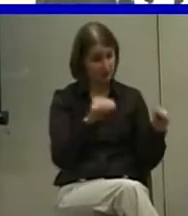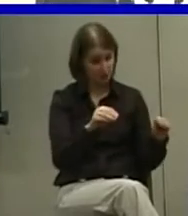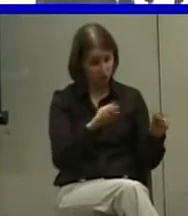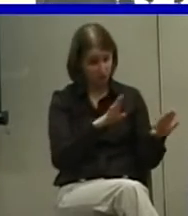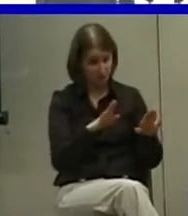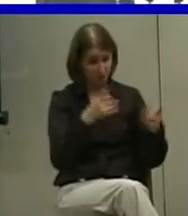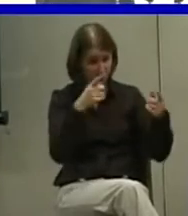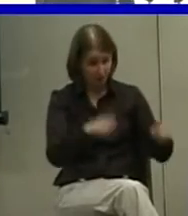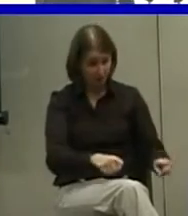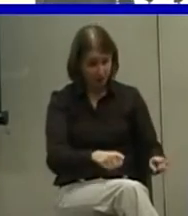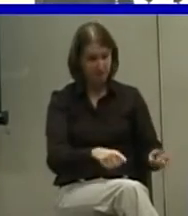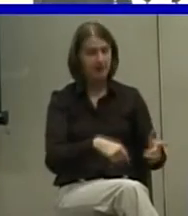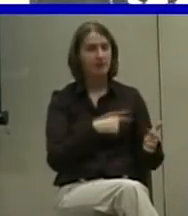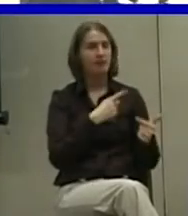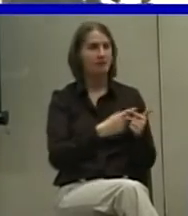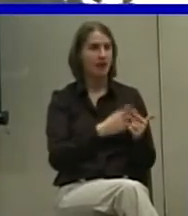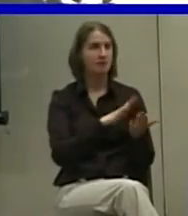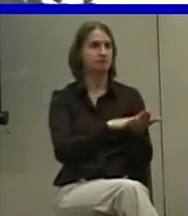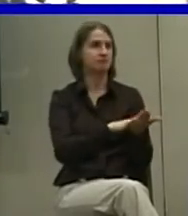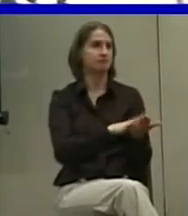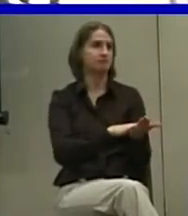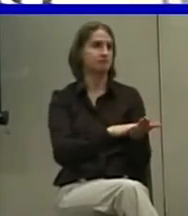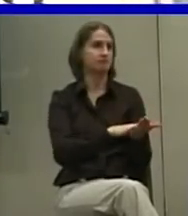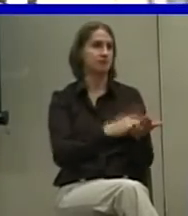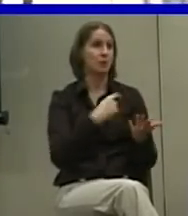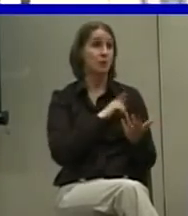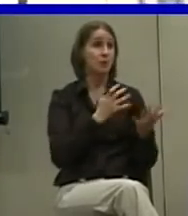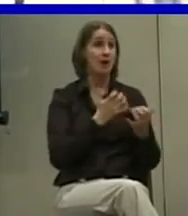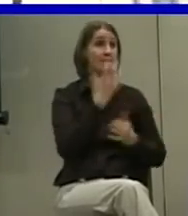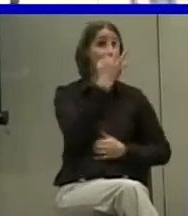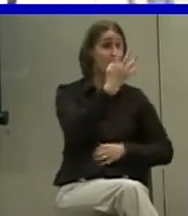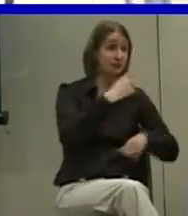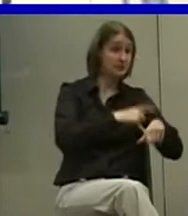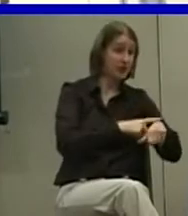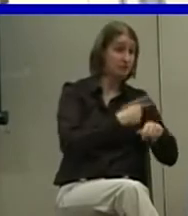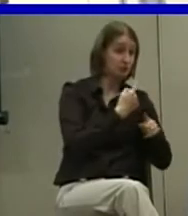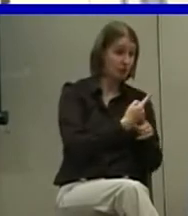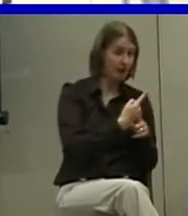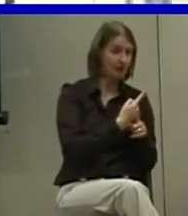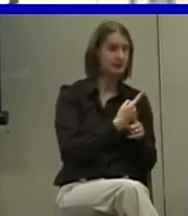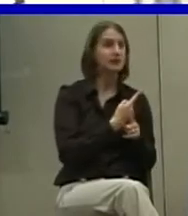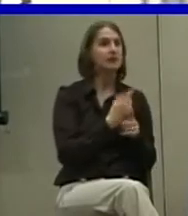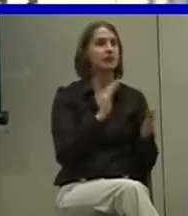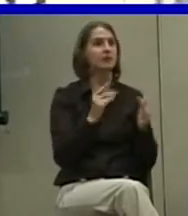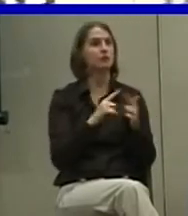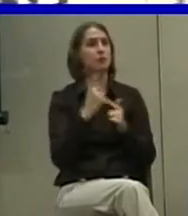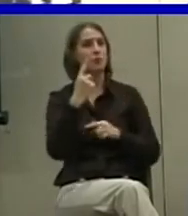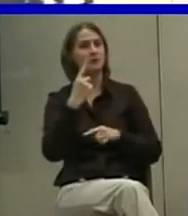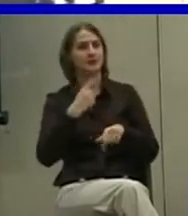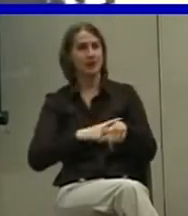occur, then. We want 4 times they did it right for every 1 time they did it wrong.